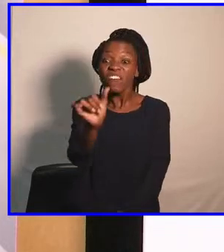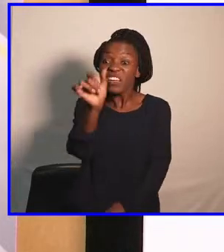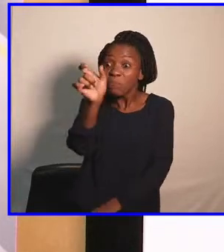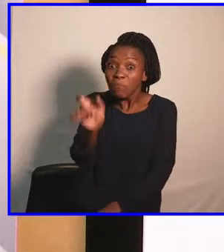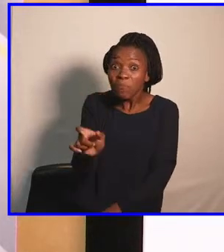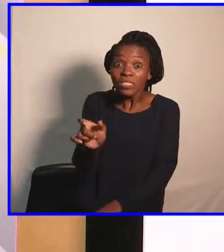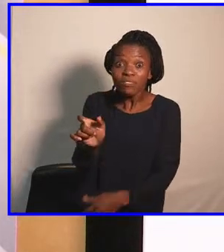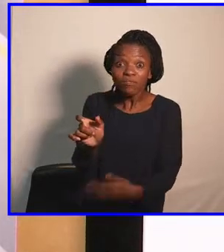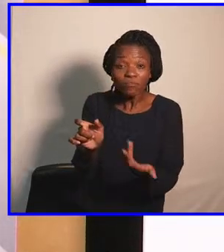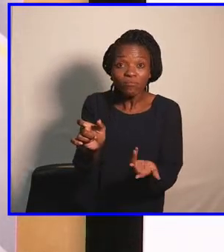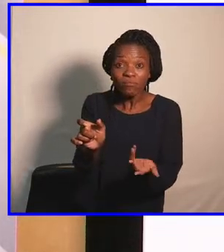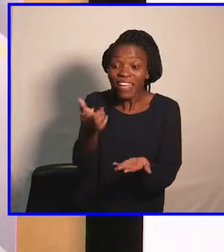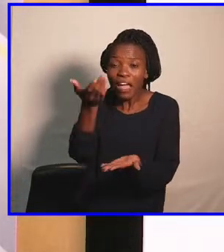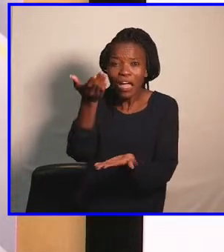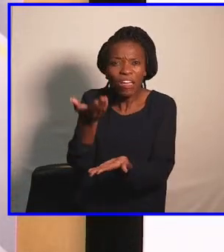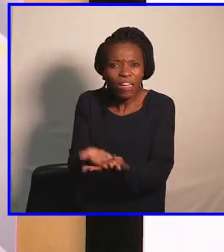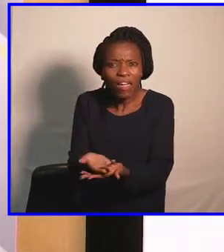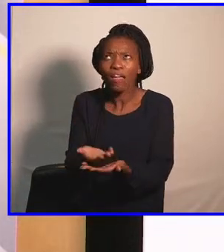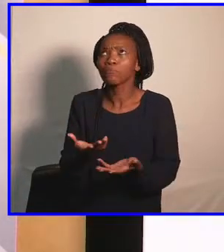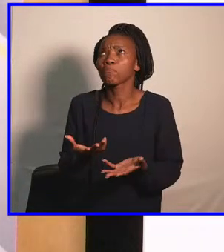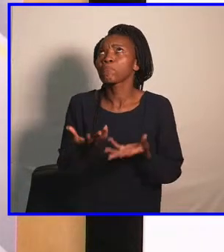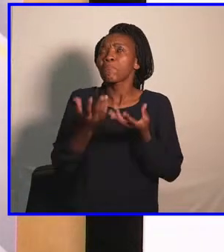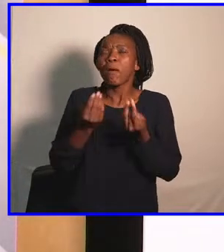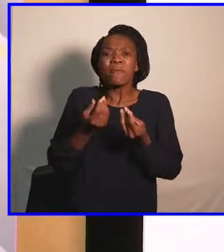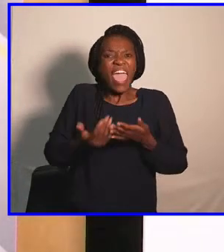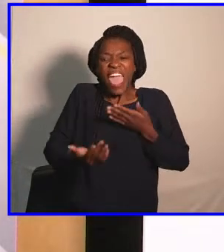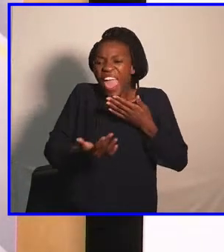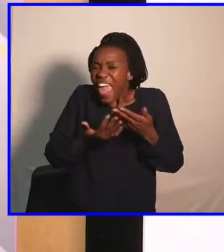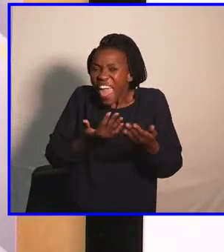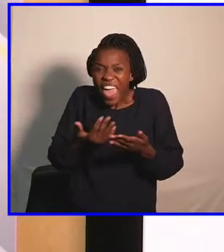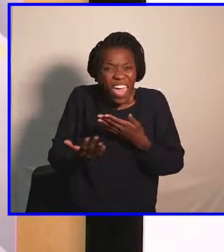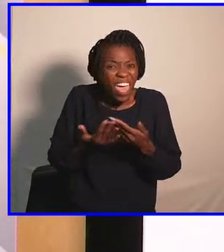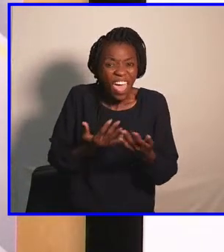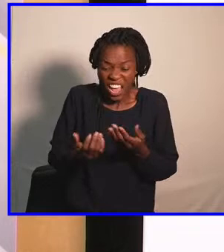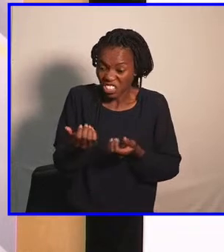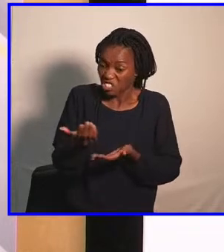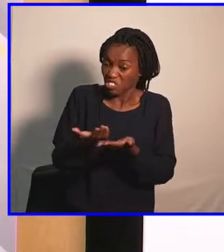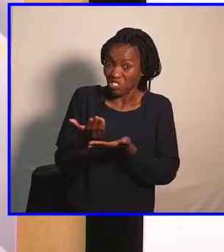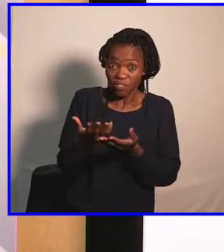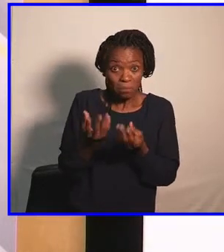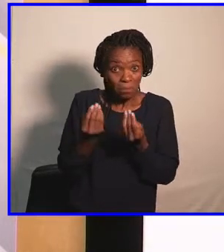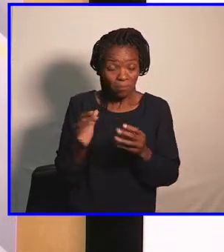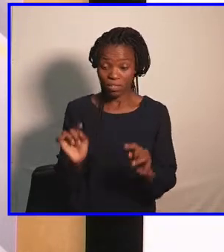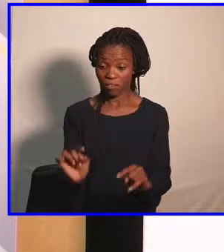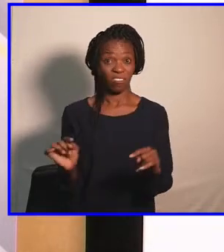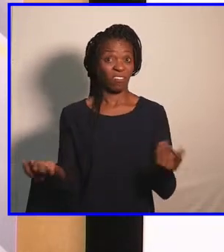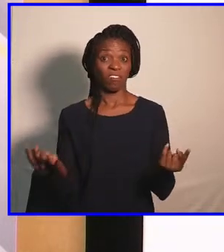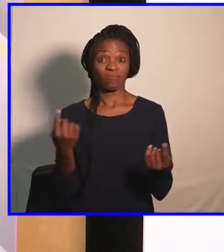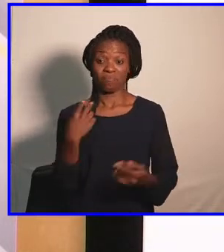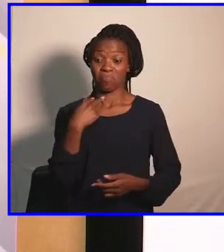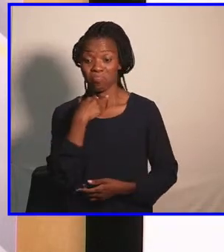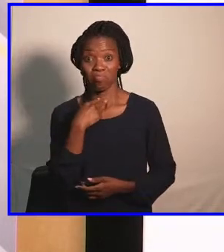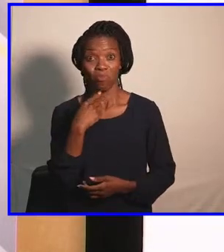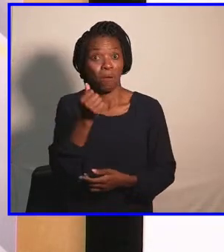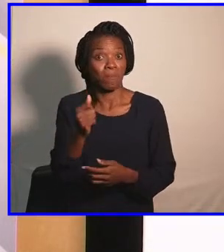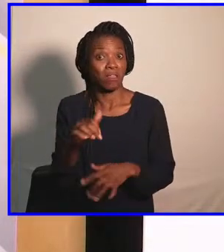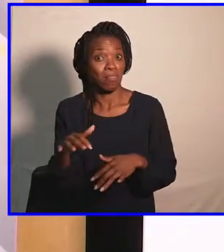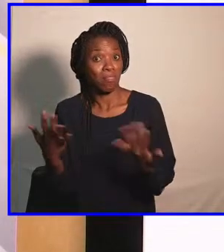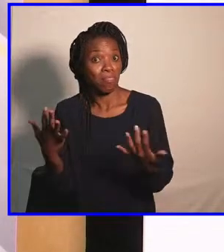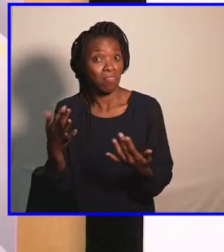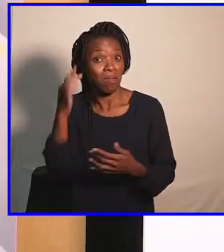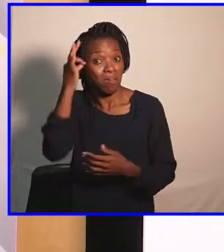African, will be able to receive any meaningful service they receive from